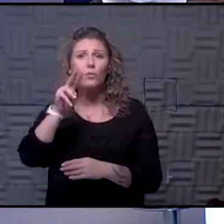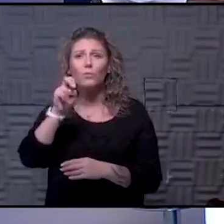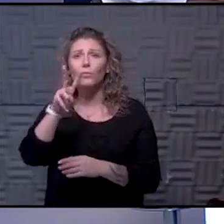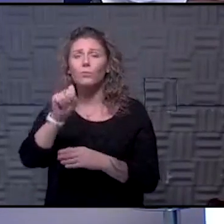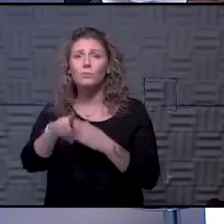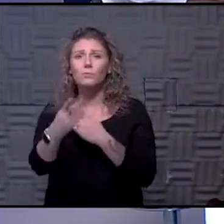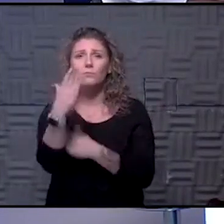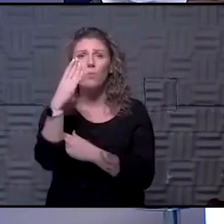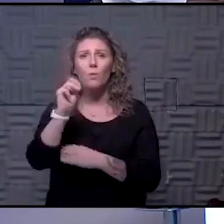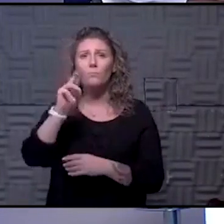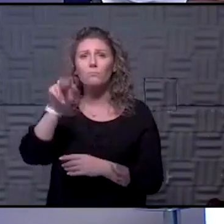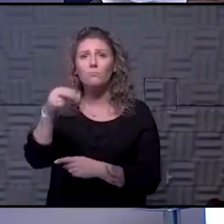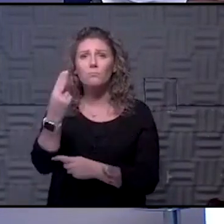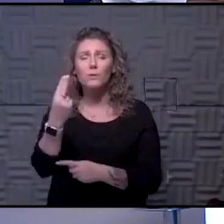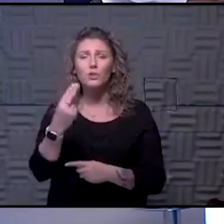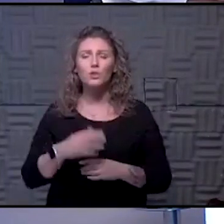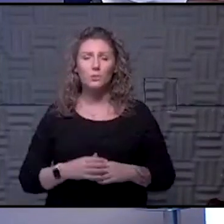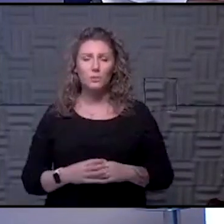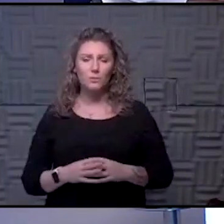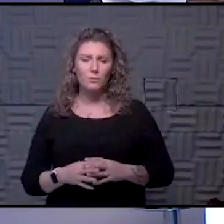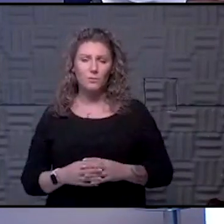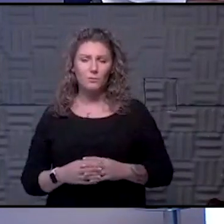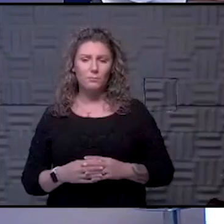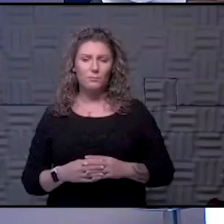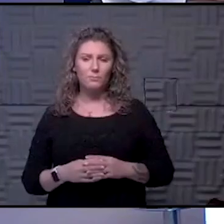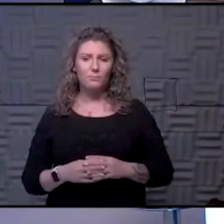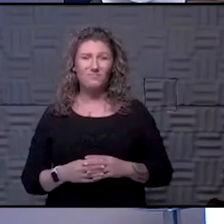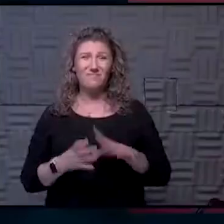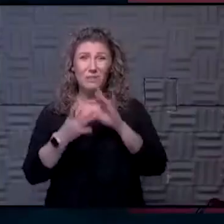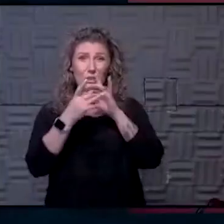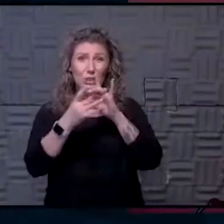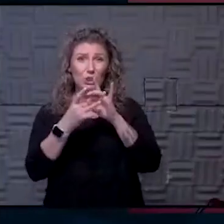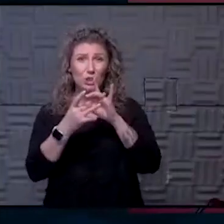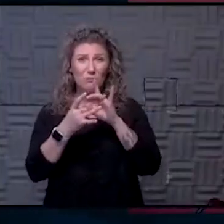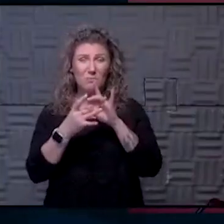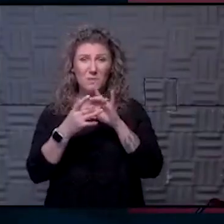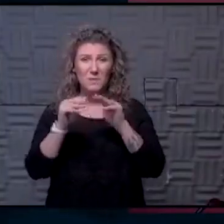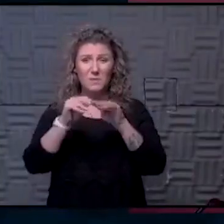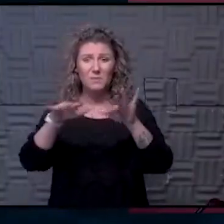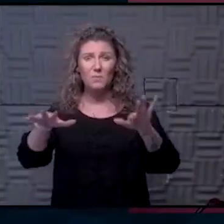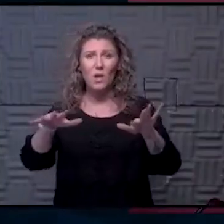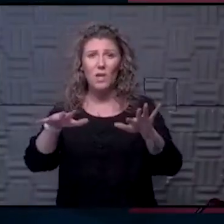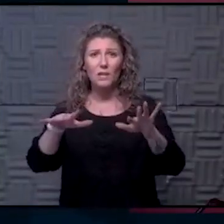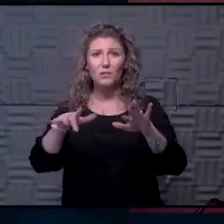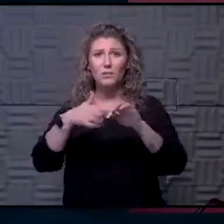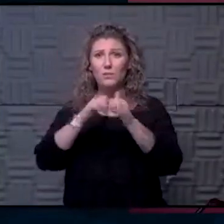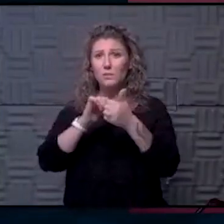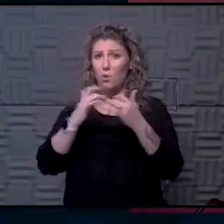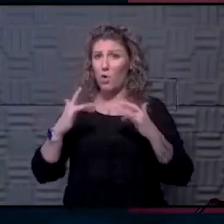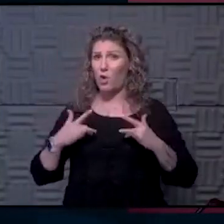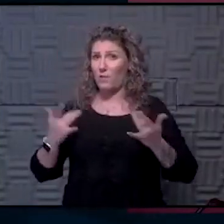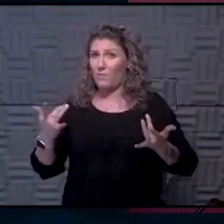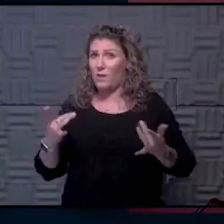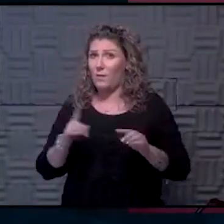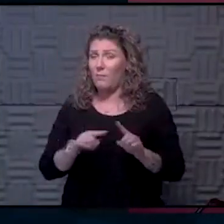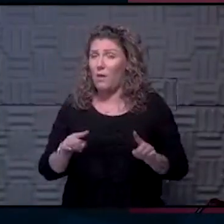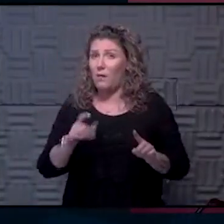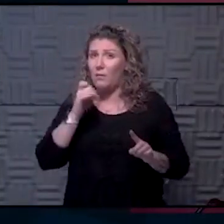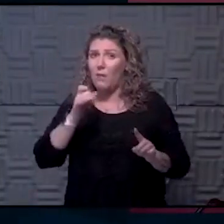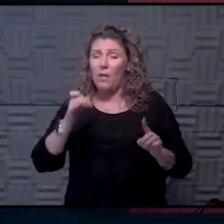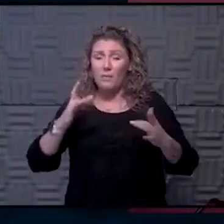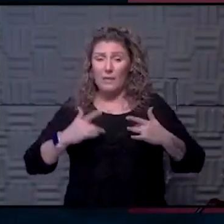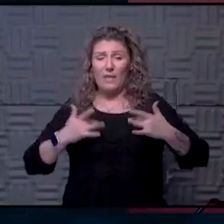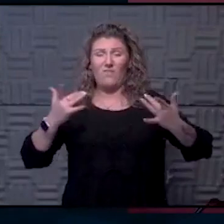that in Michigan, they were attributing some of the spread to sporting events, but not the actual event. It was